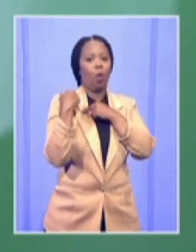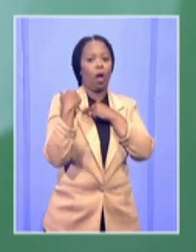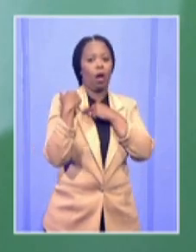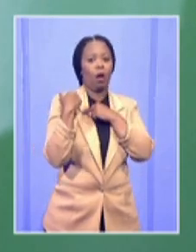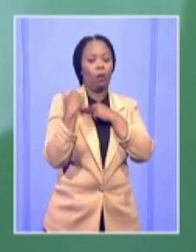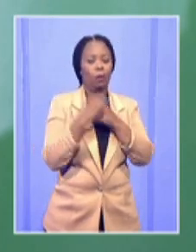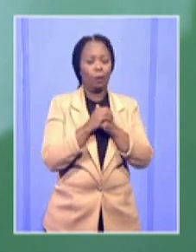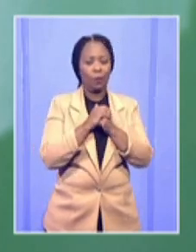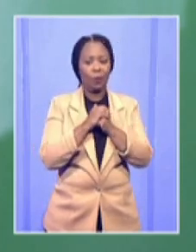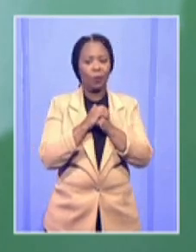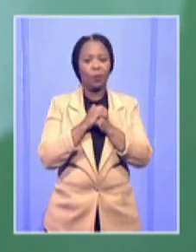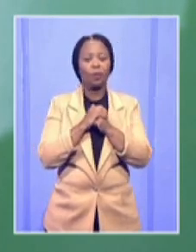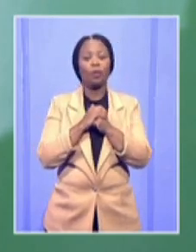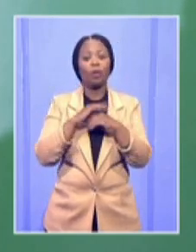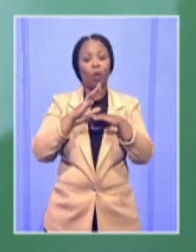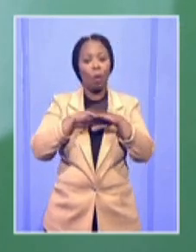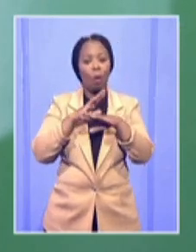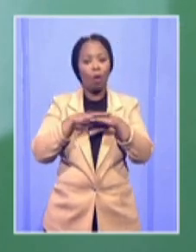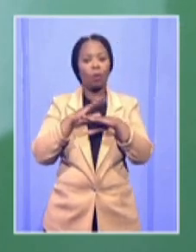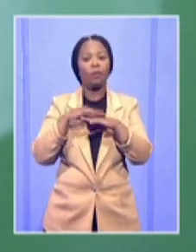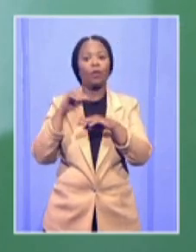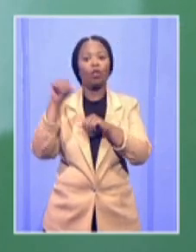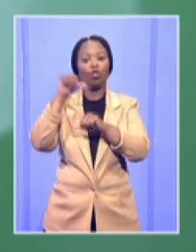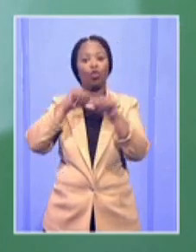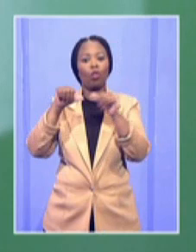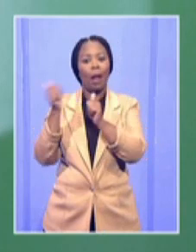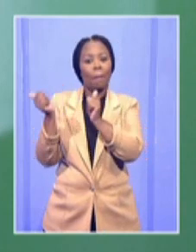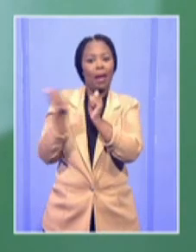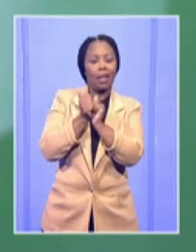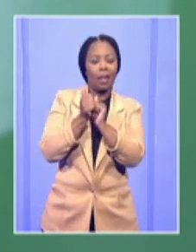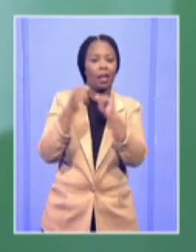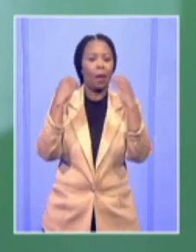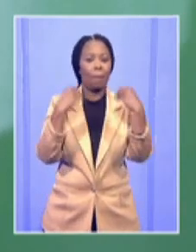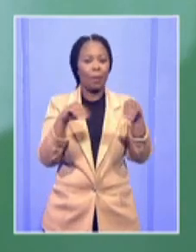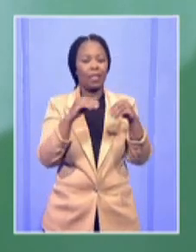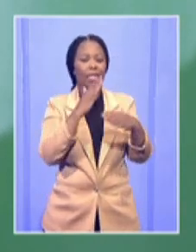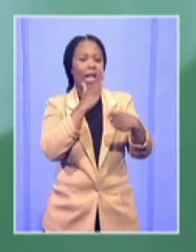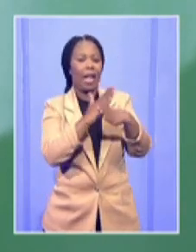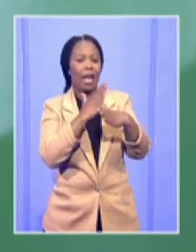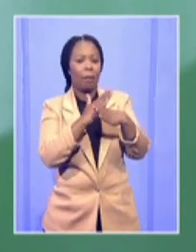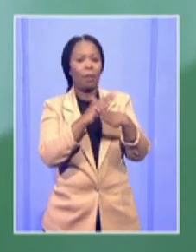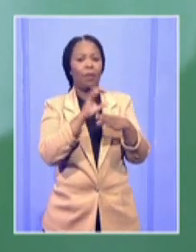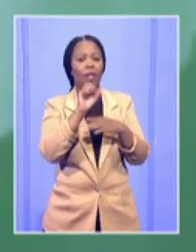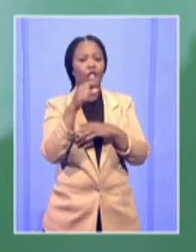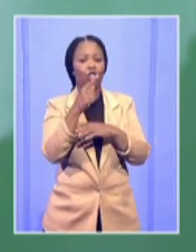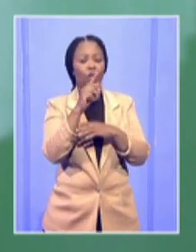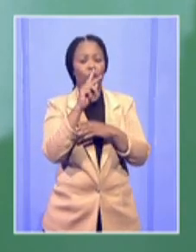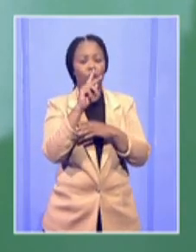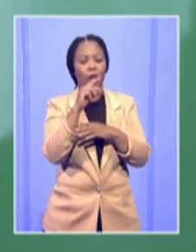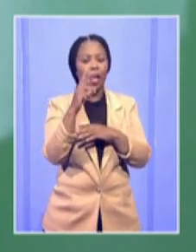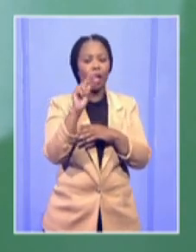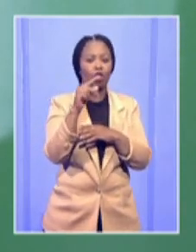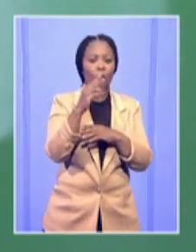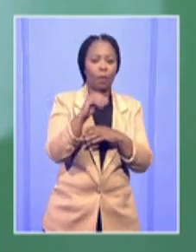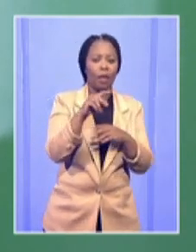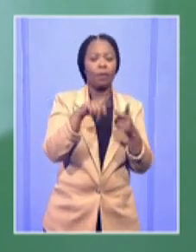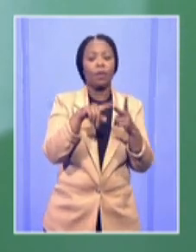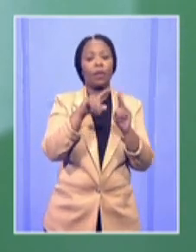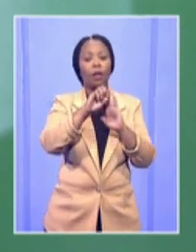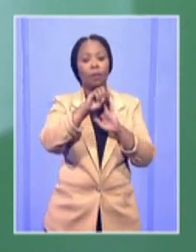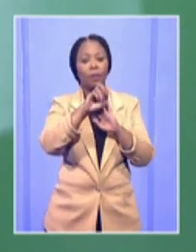Contribution of all social partners, the business, labor, civil society, philanthropic organizations, the media, and ordinary